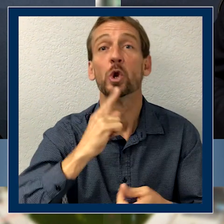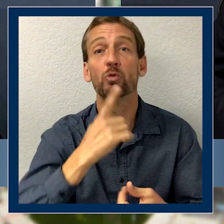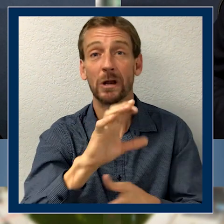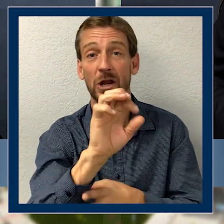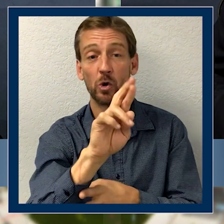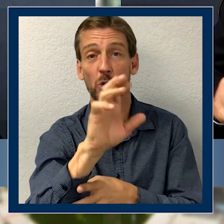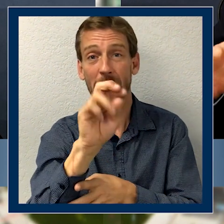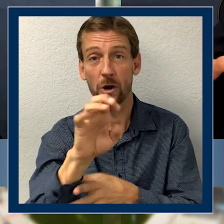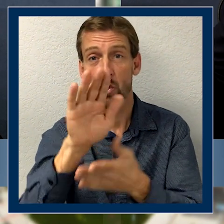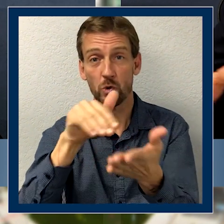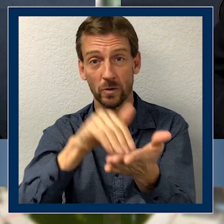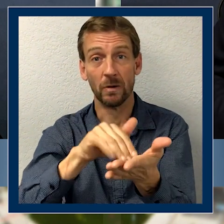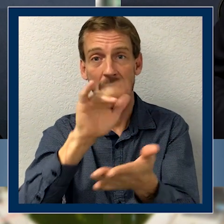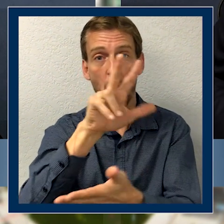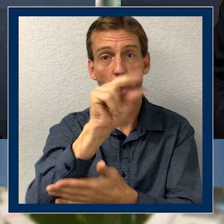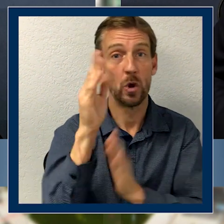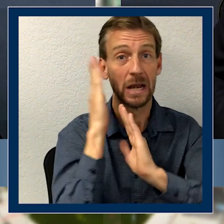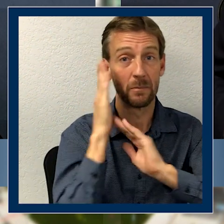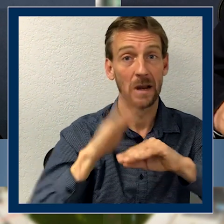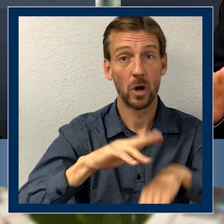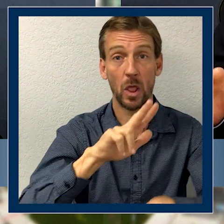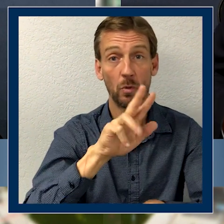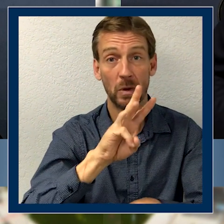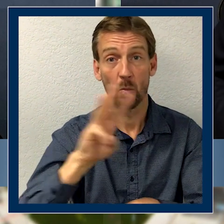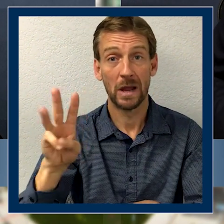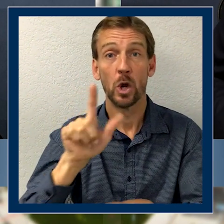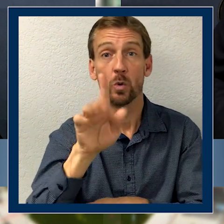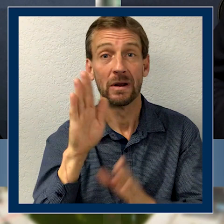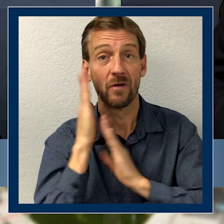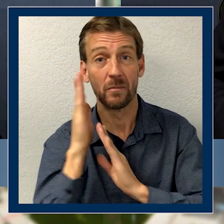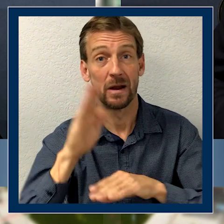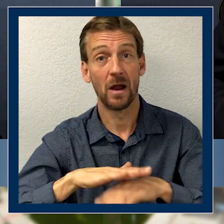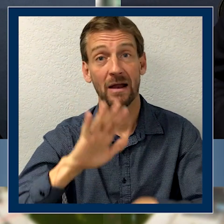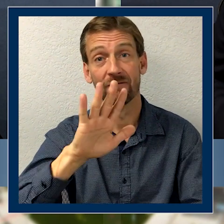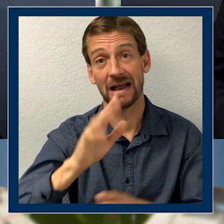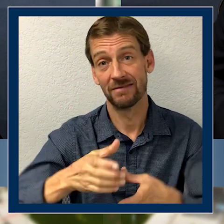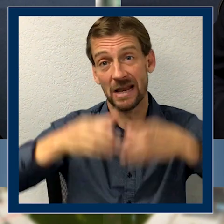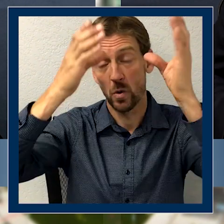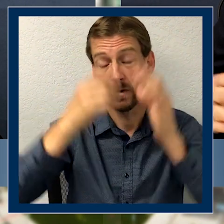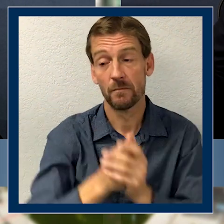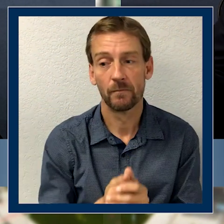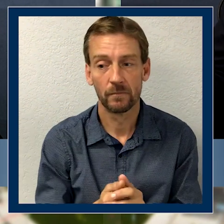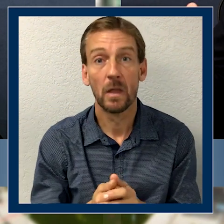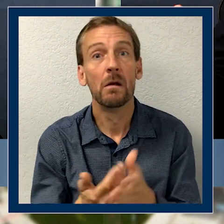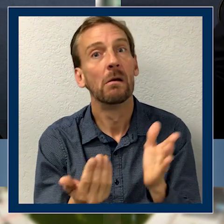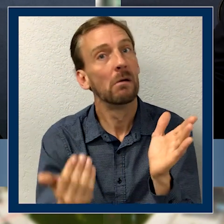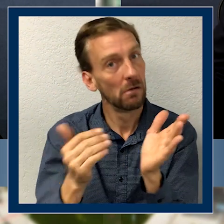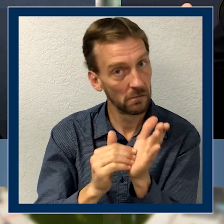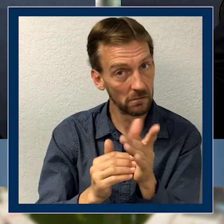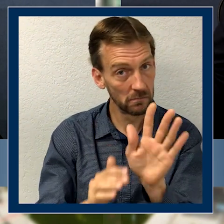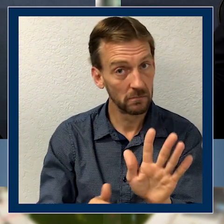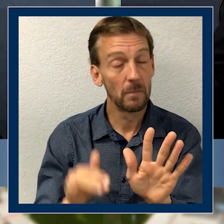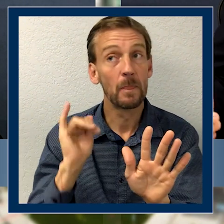care. We have a 30-bed unit on 3 West and a 24-bed unit on 5 Tower. And again, that's, you